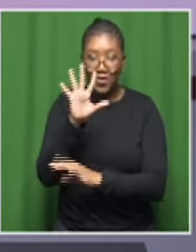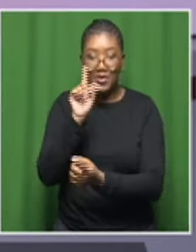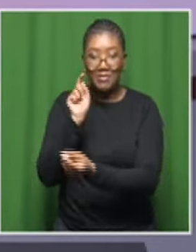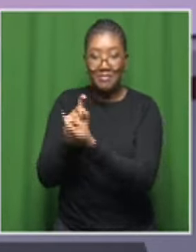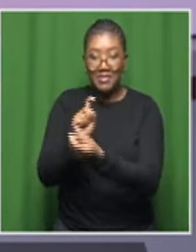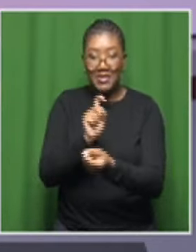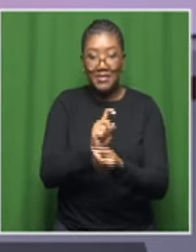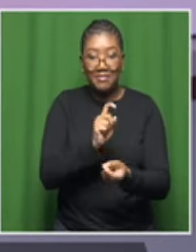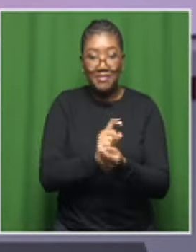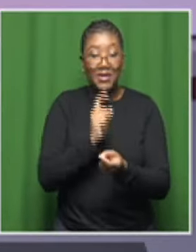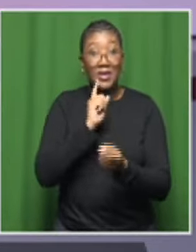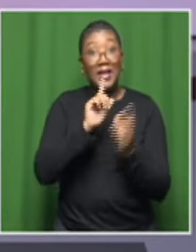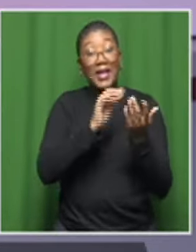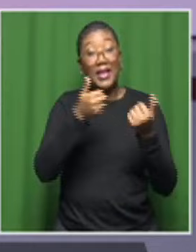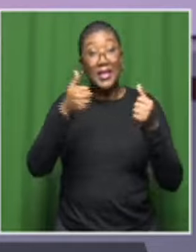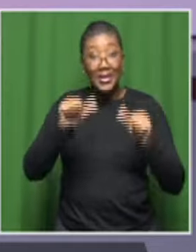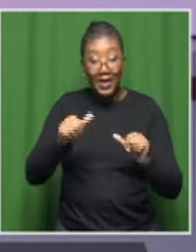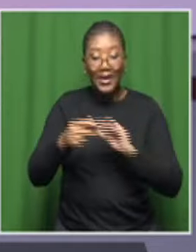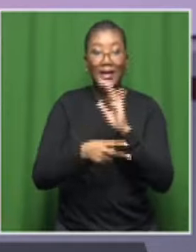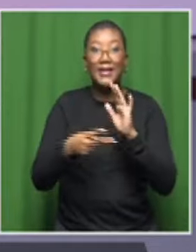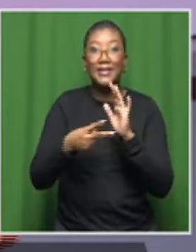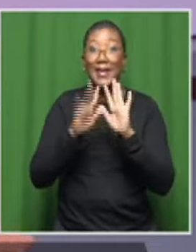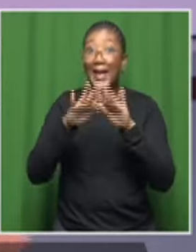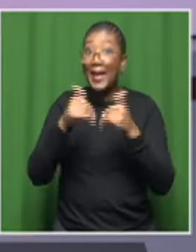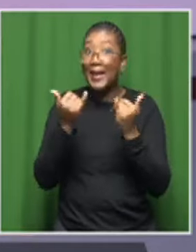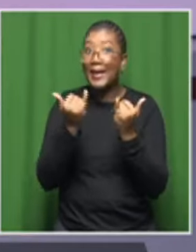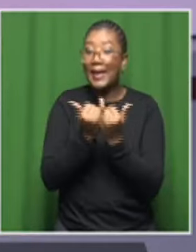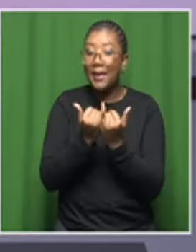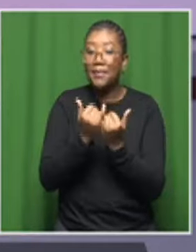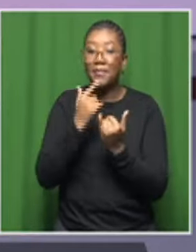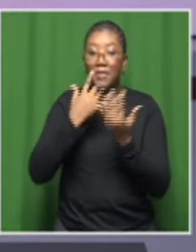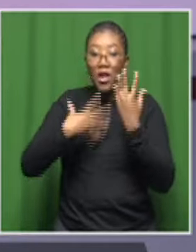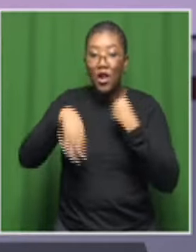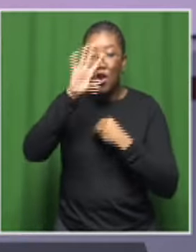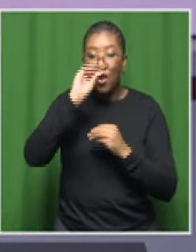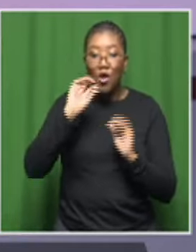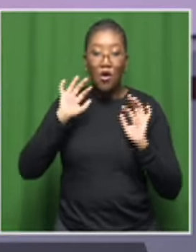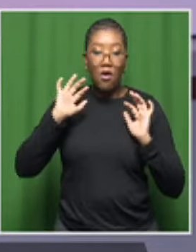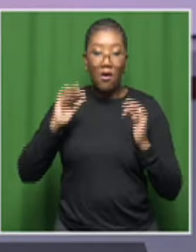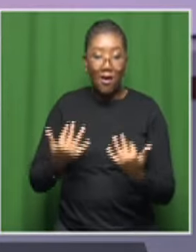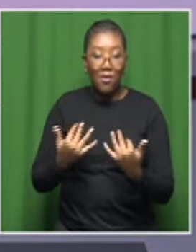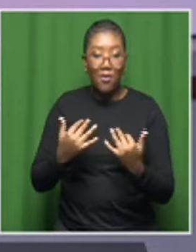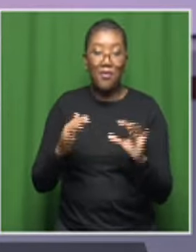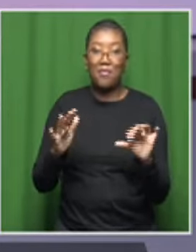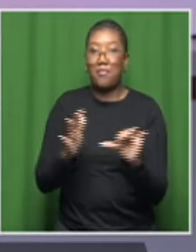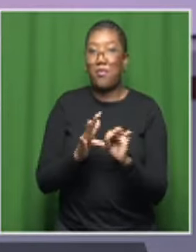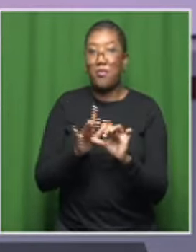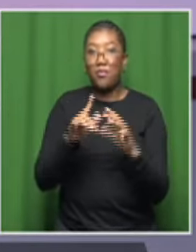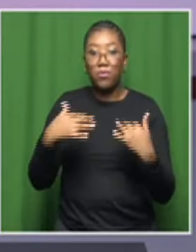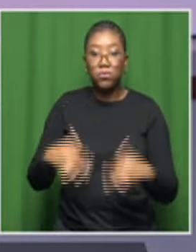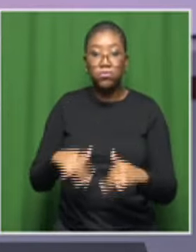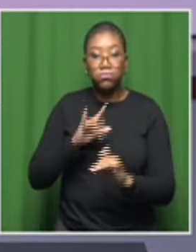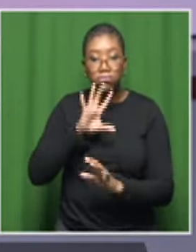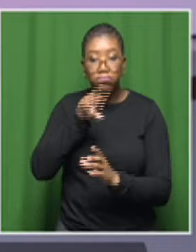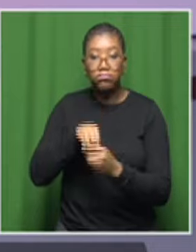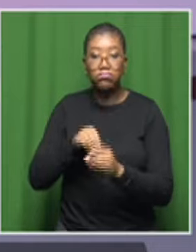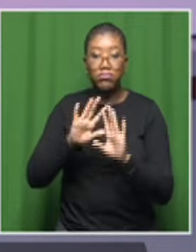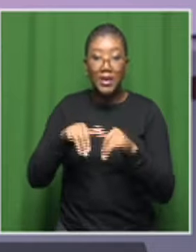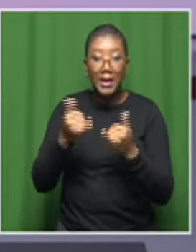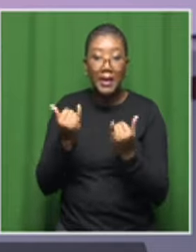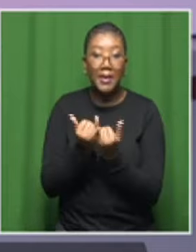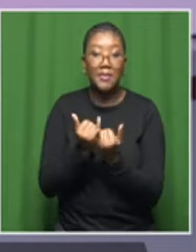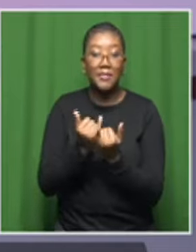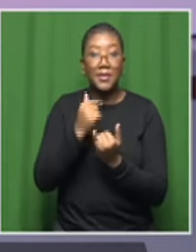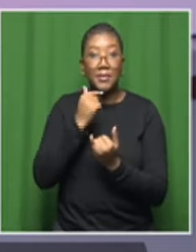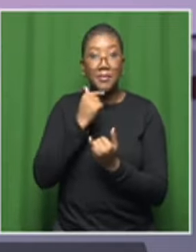in a company. It's very different than when they're in their private studio. So they have the chance to see what it's like to work in a quarter ballet,